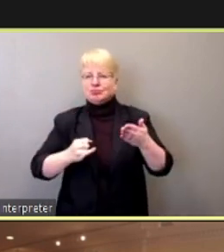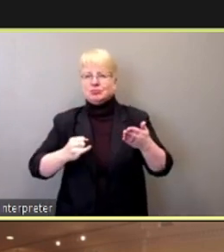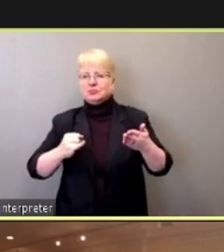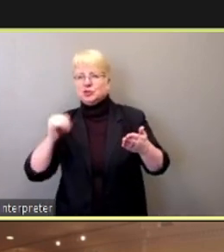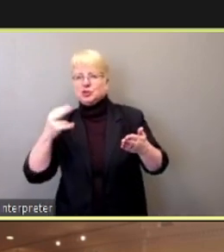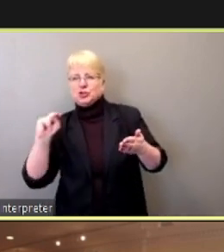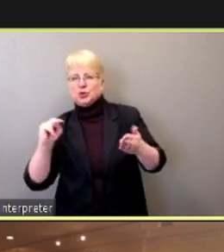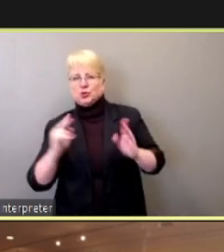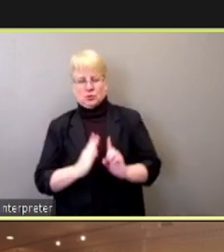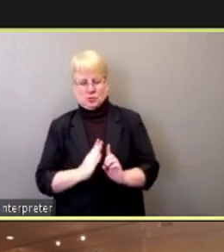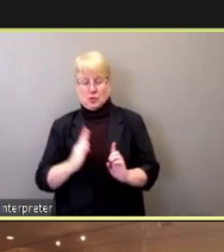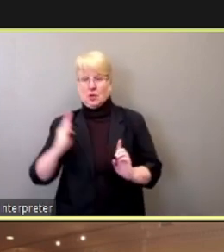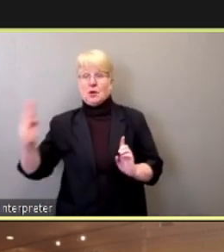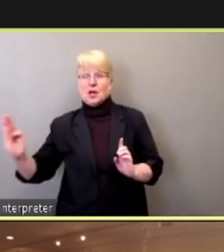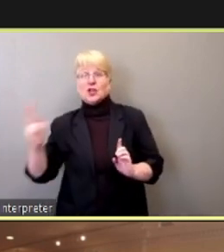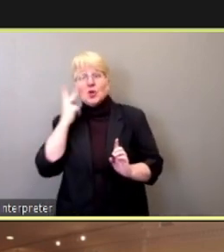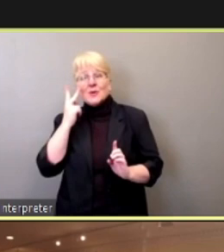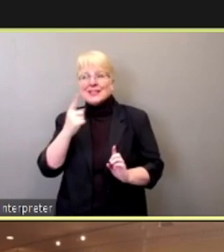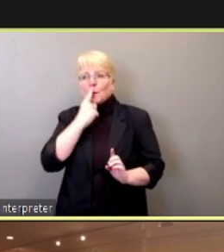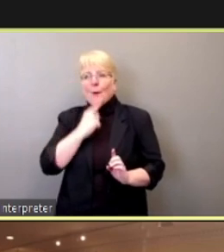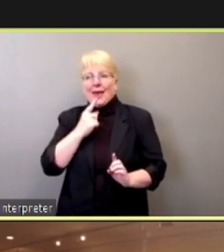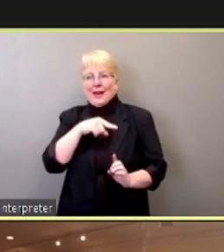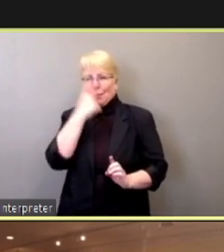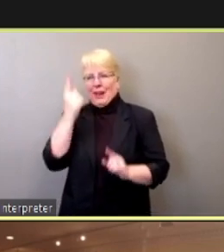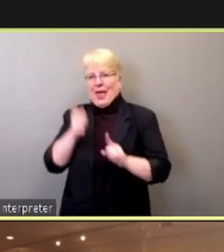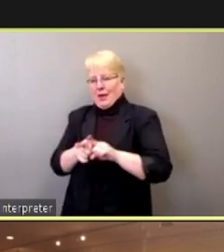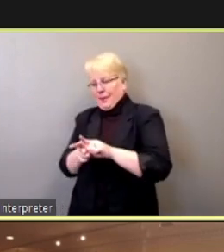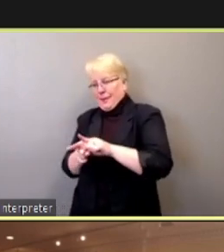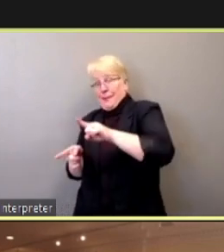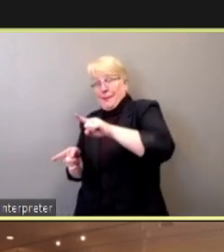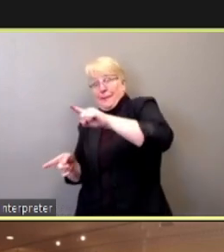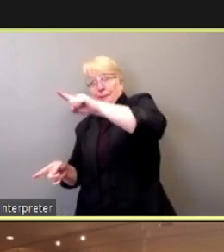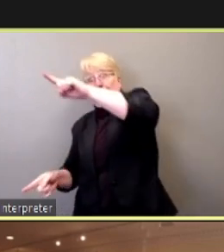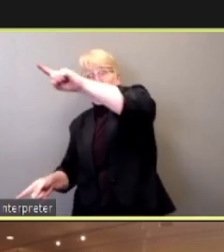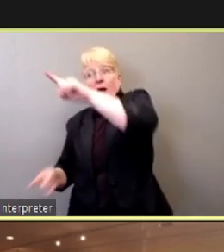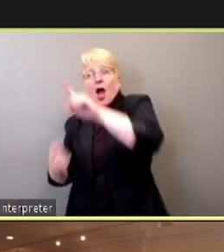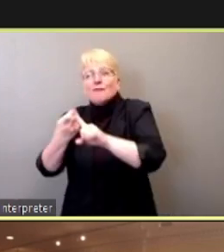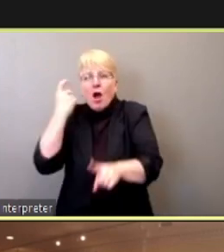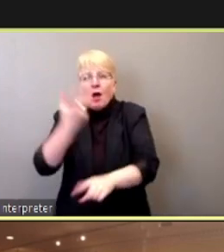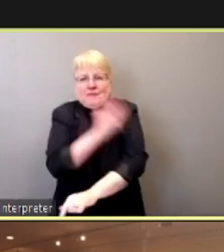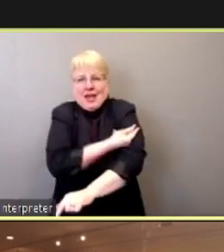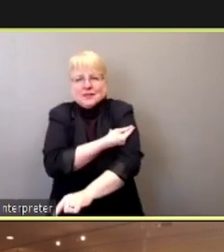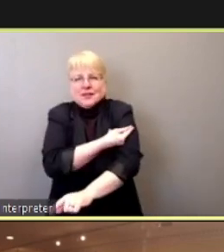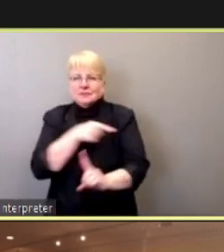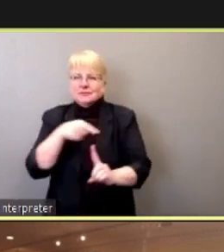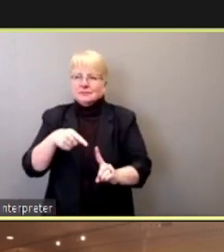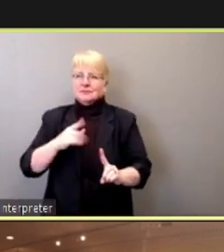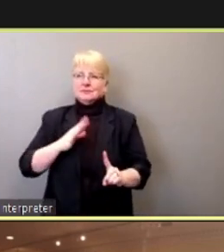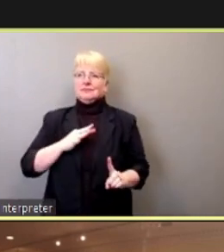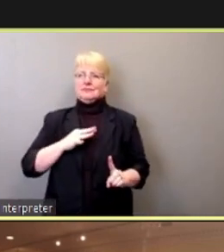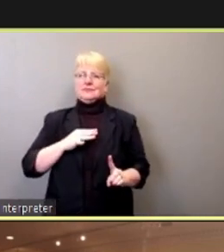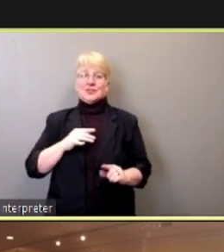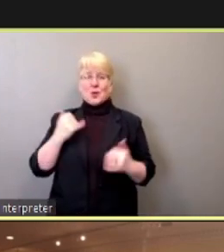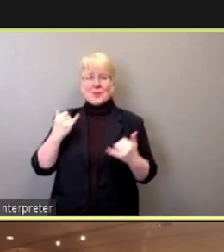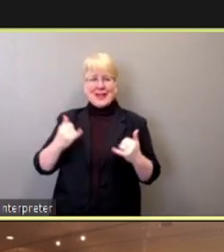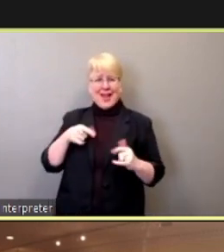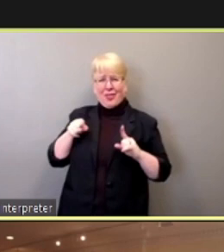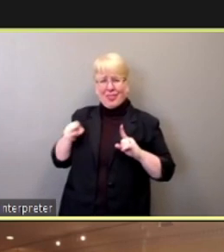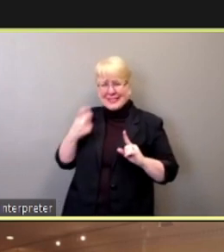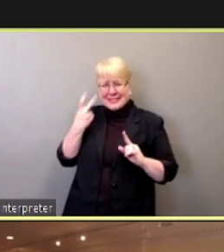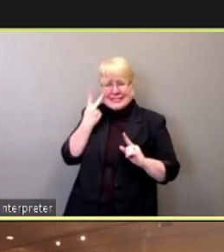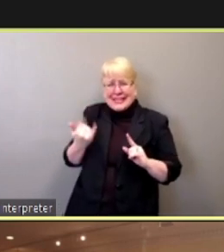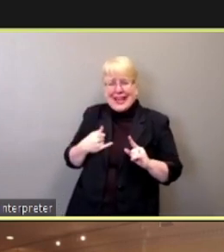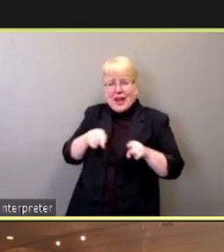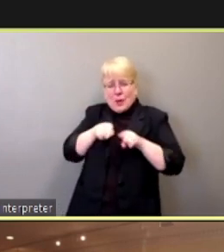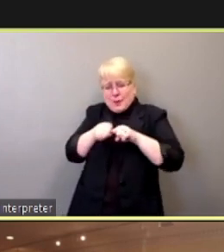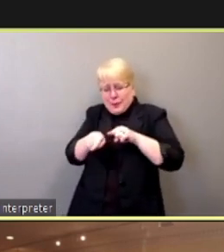wide difference between those 2 graphs. So this is really solid evidence, 2.5 weeks in a row now that the vaccine is working,